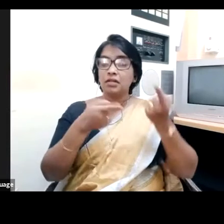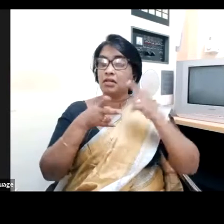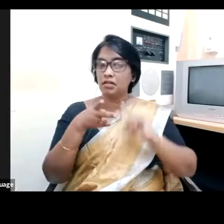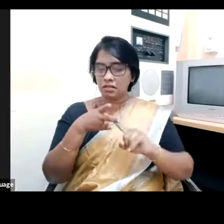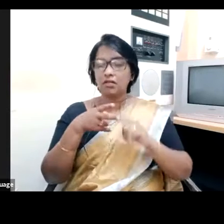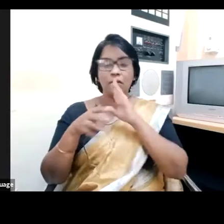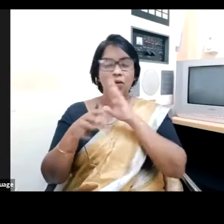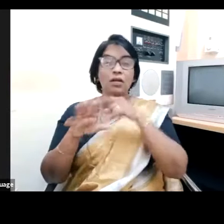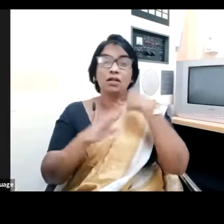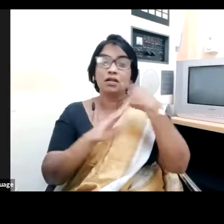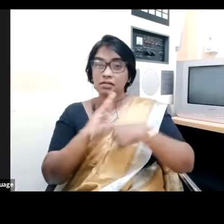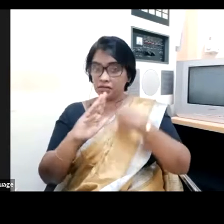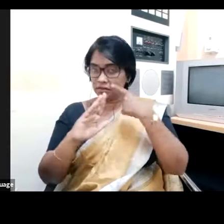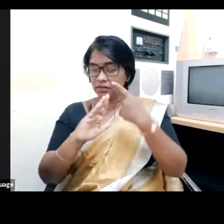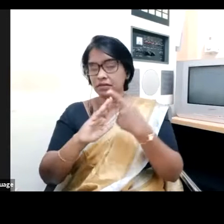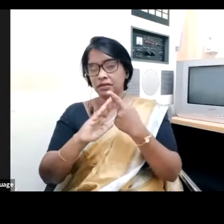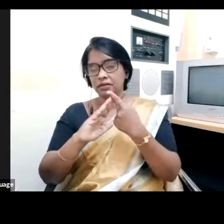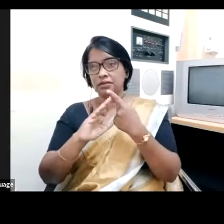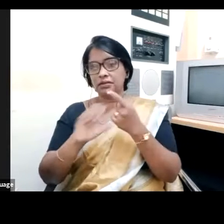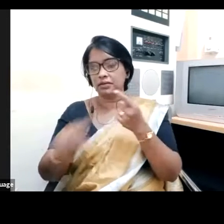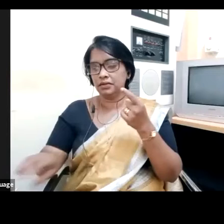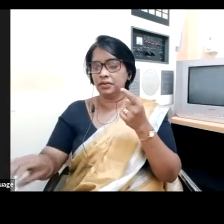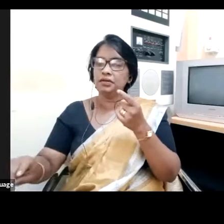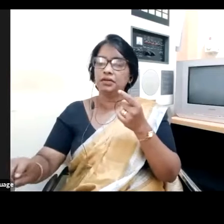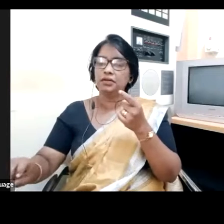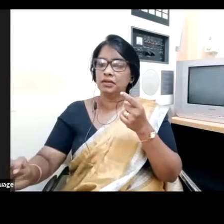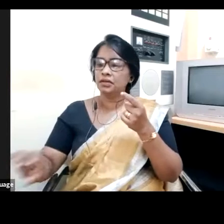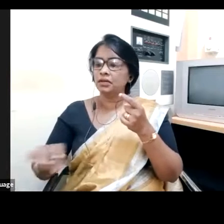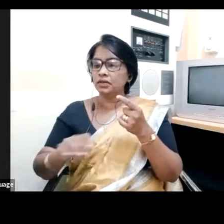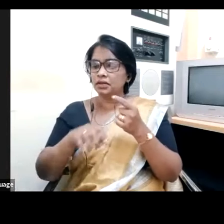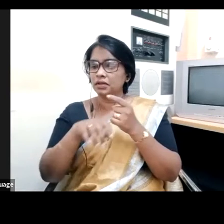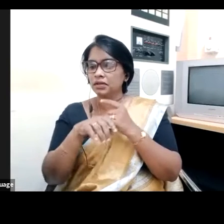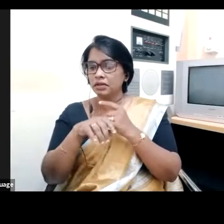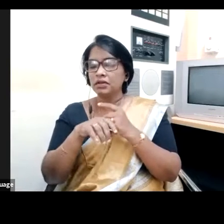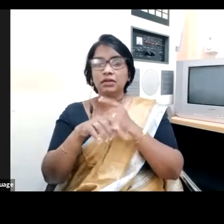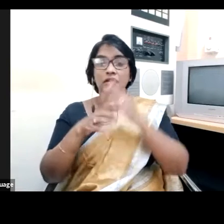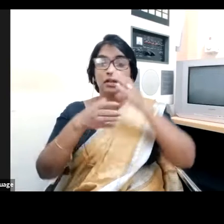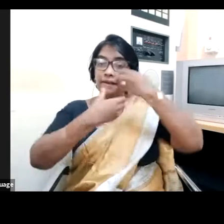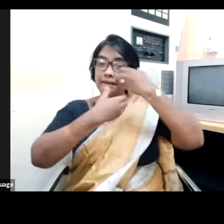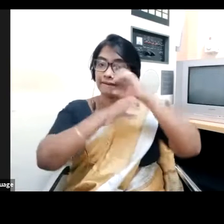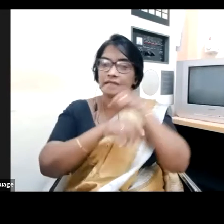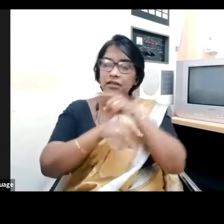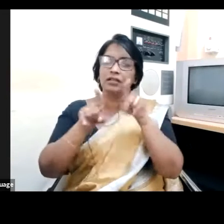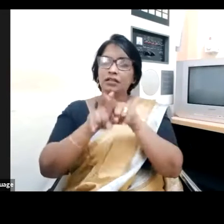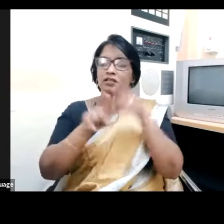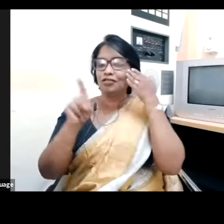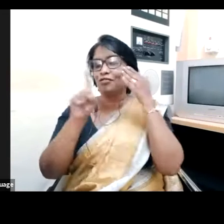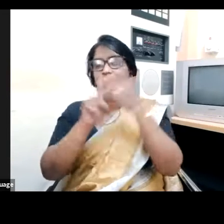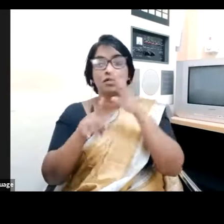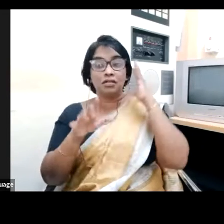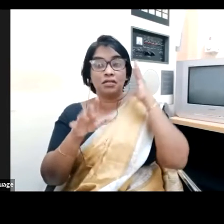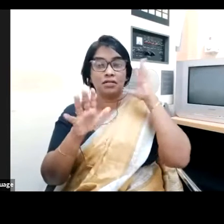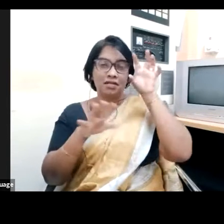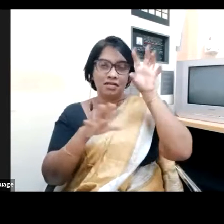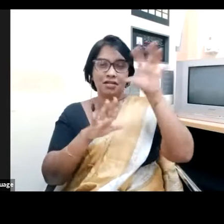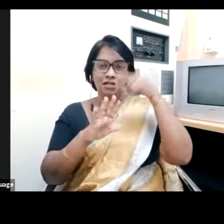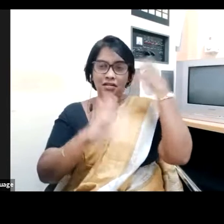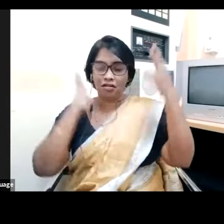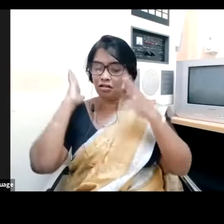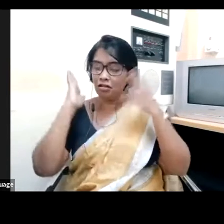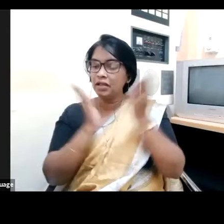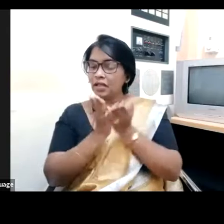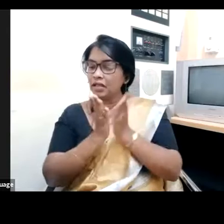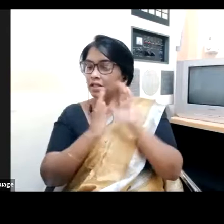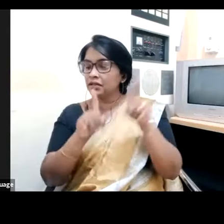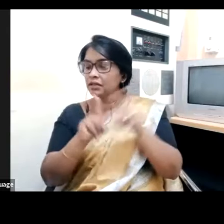biodiversity hotspots in the world, together with the Western Ghats of India. And as such, we have a huge